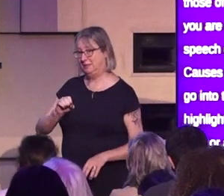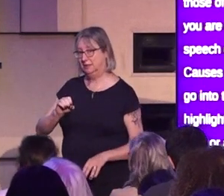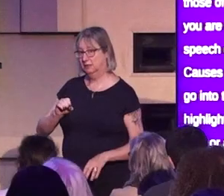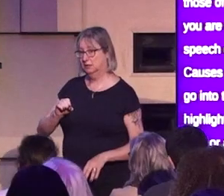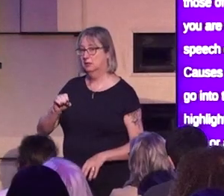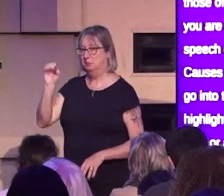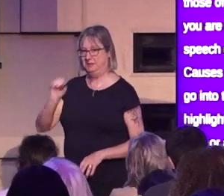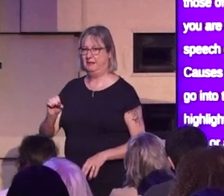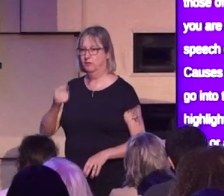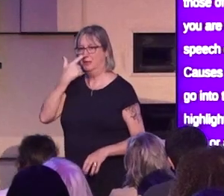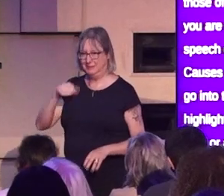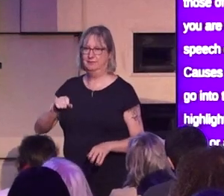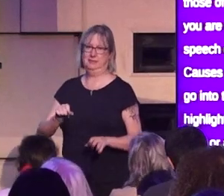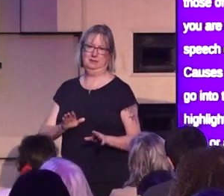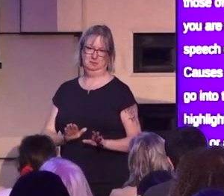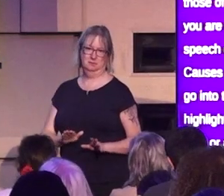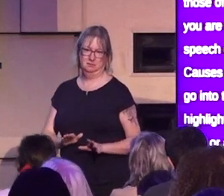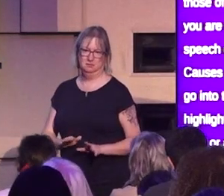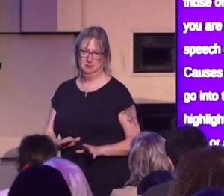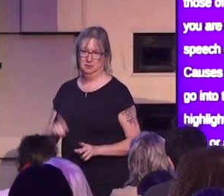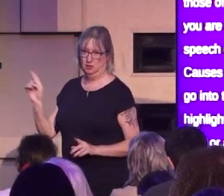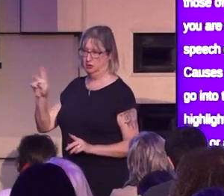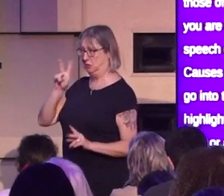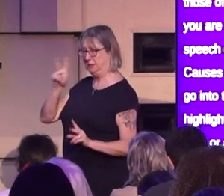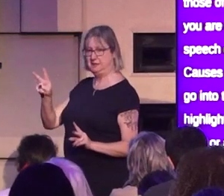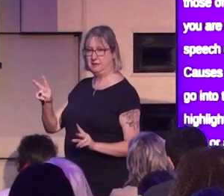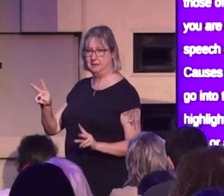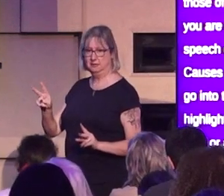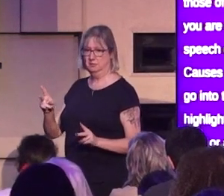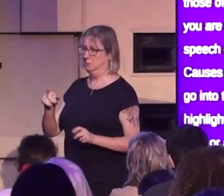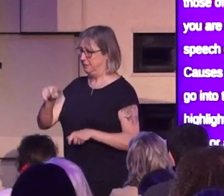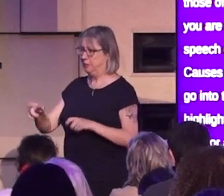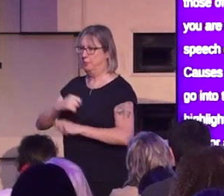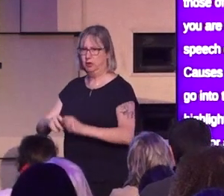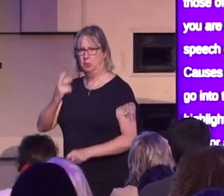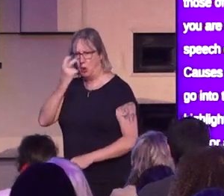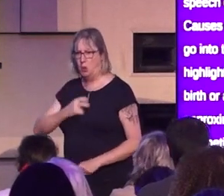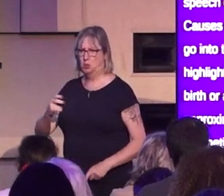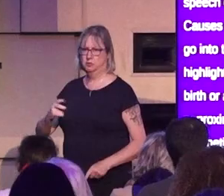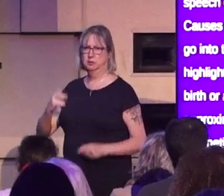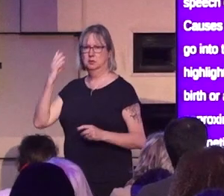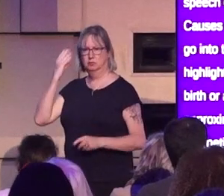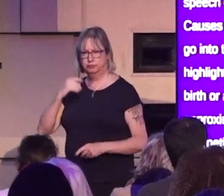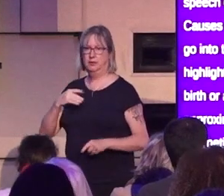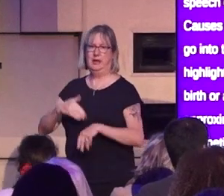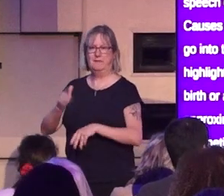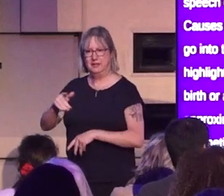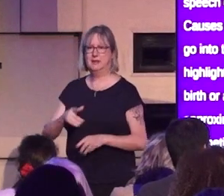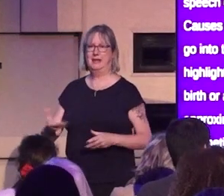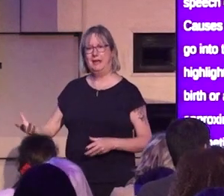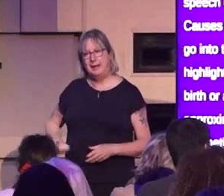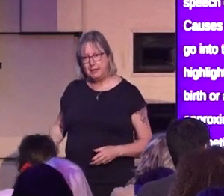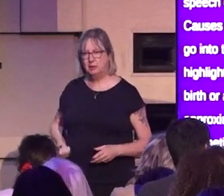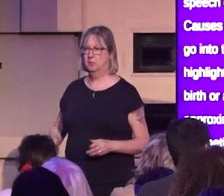the impacts like we can describe: higher rate of unemployment, reduced lifelong income, but social